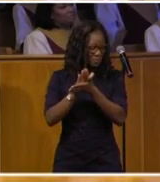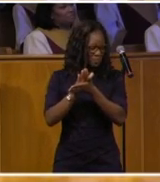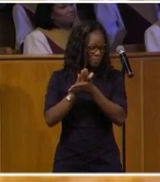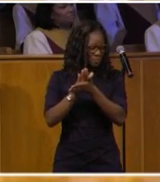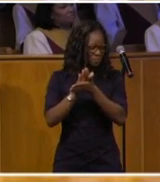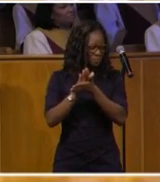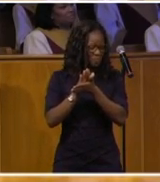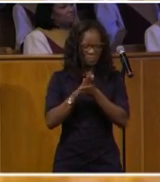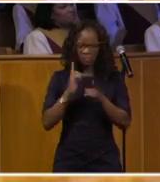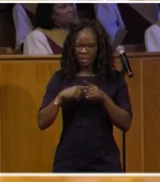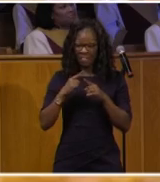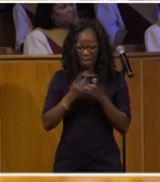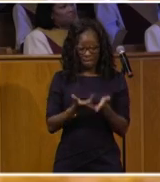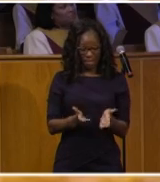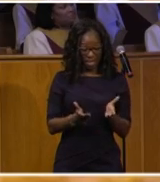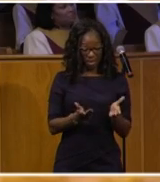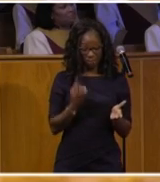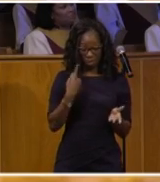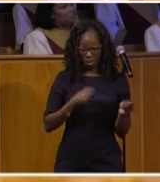they passed the collection plate